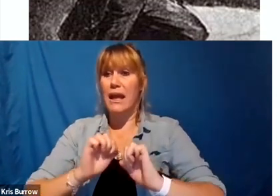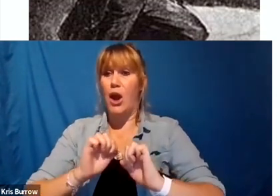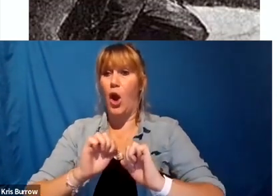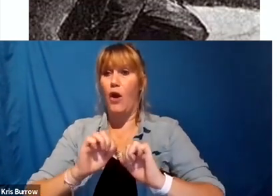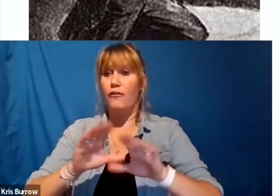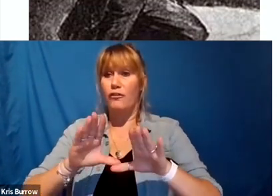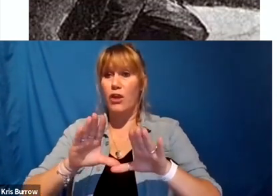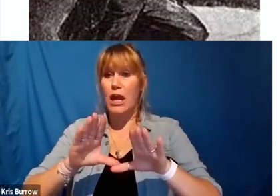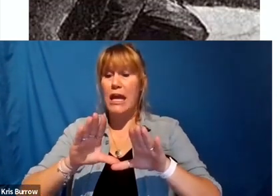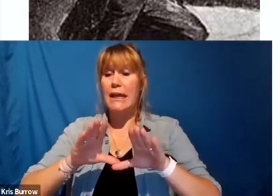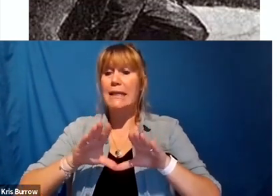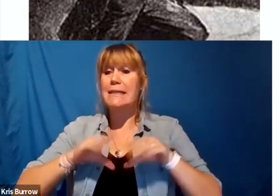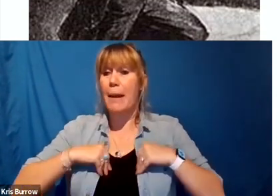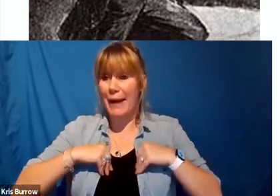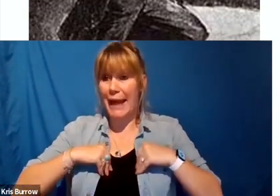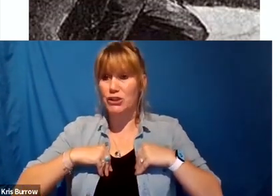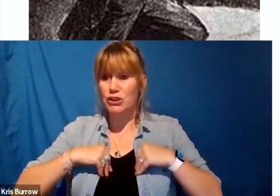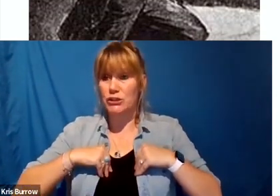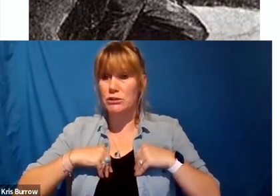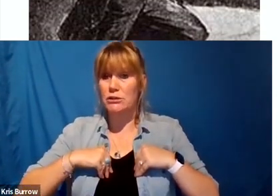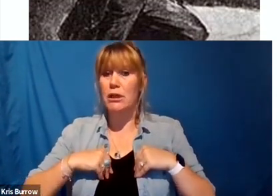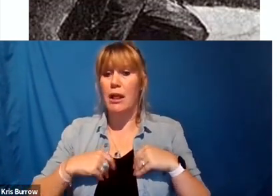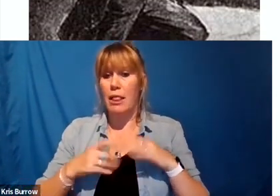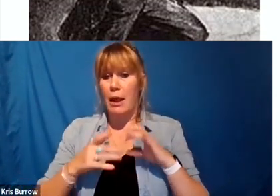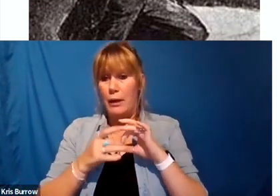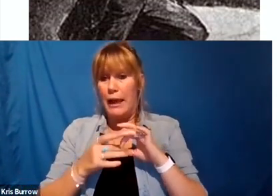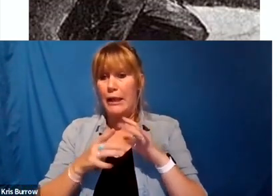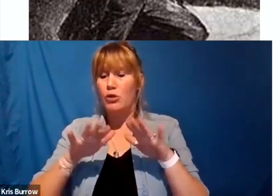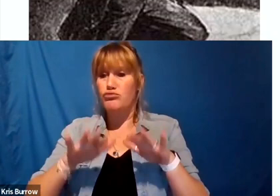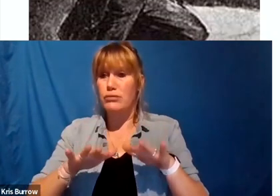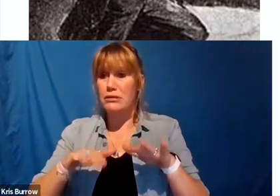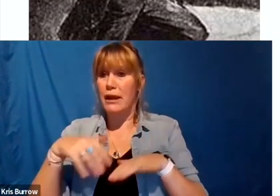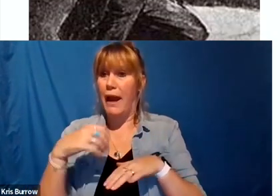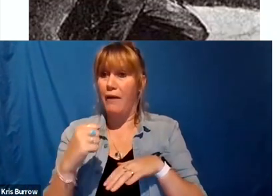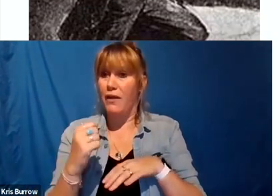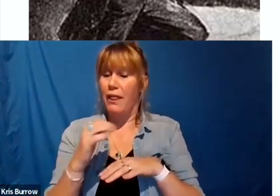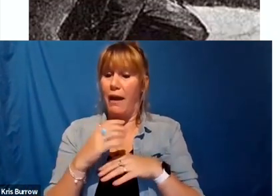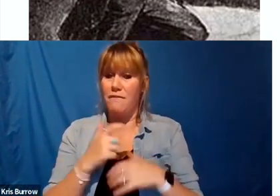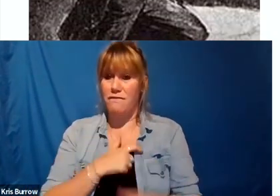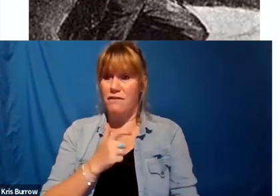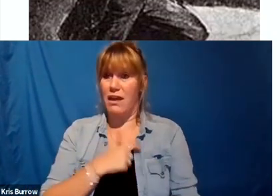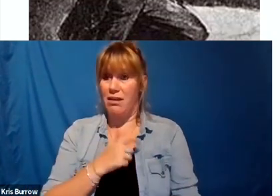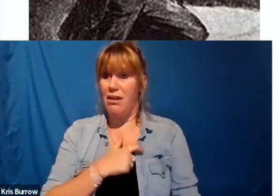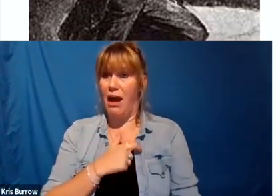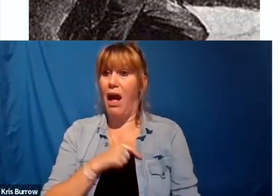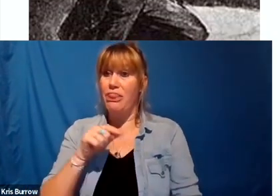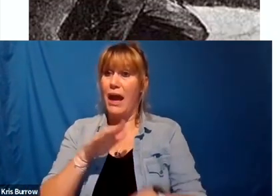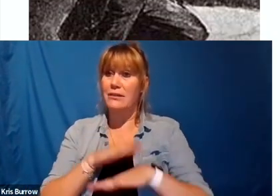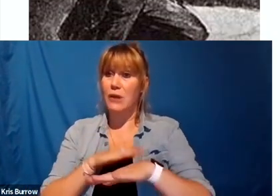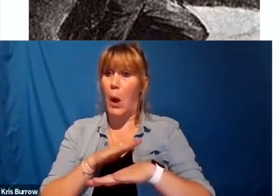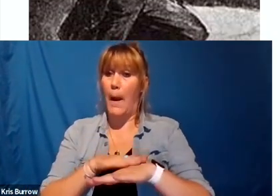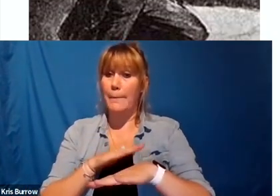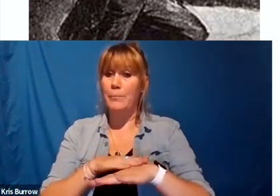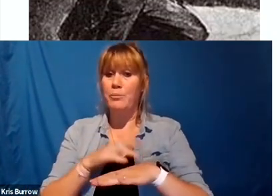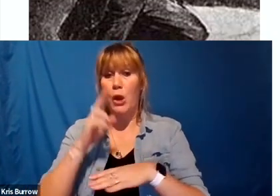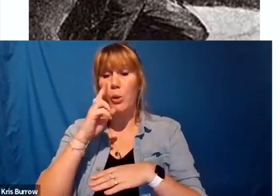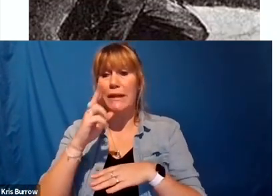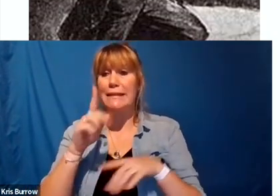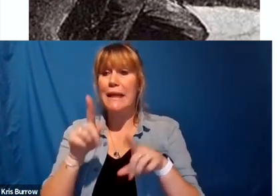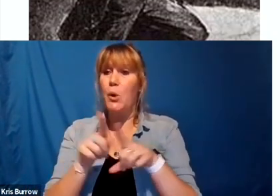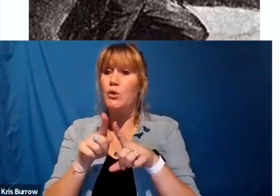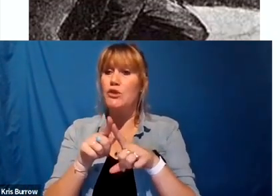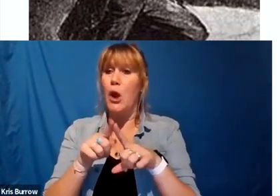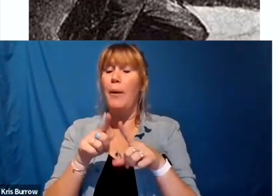projects that Britain had at the time. And it can also be seen in the Gothic short story, Jane Eyre, where